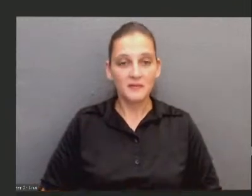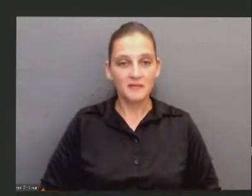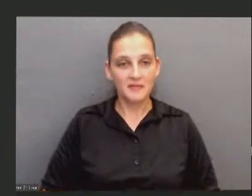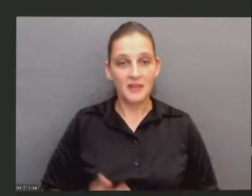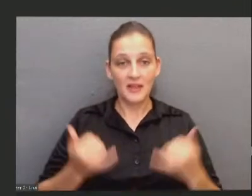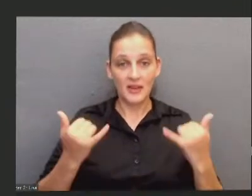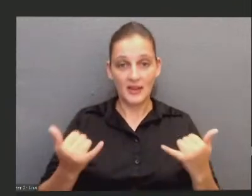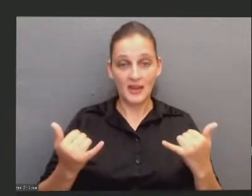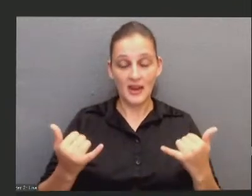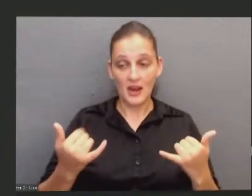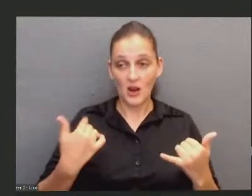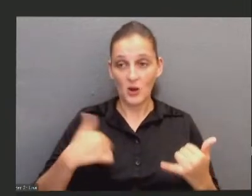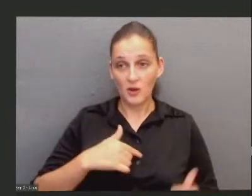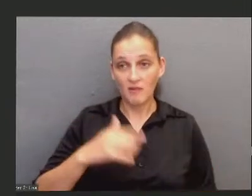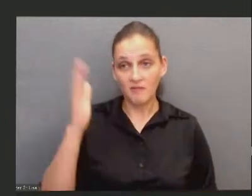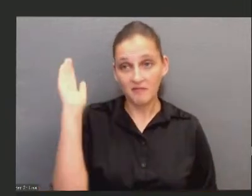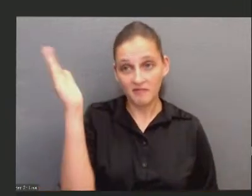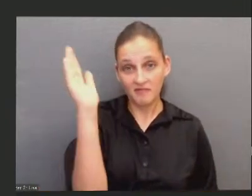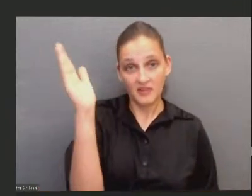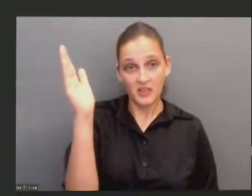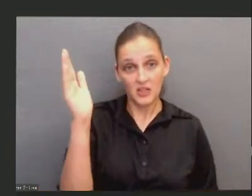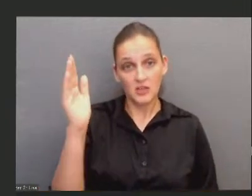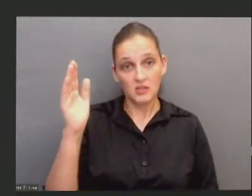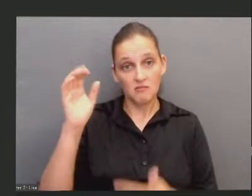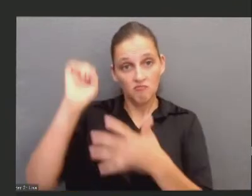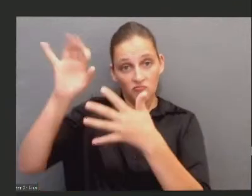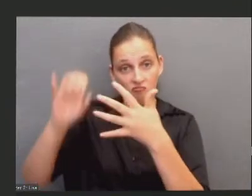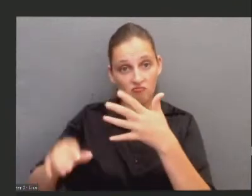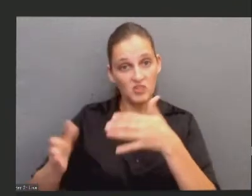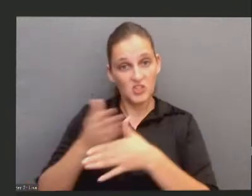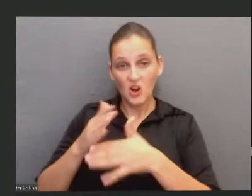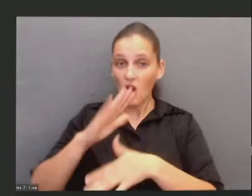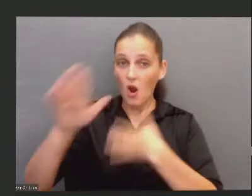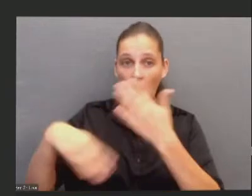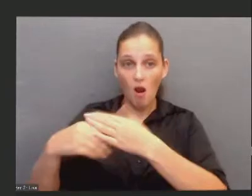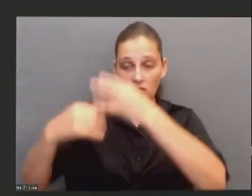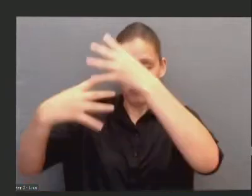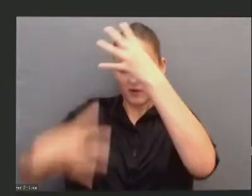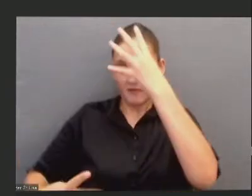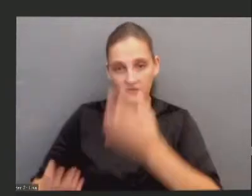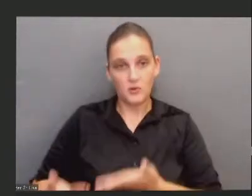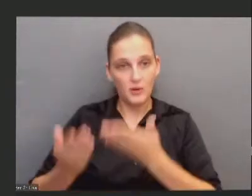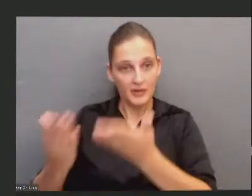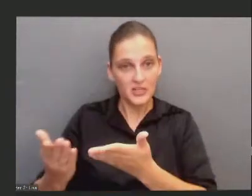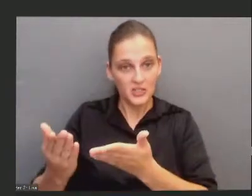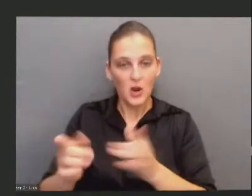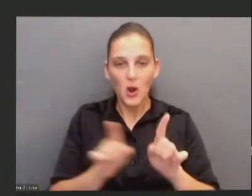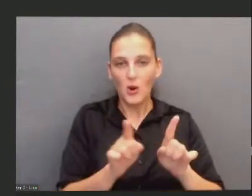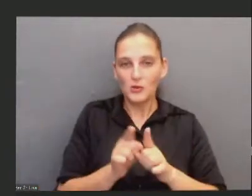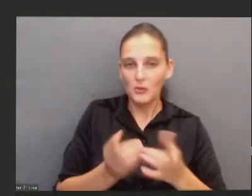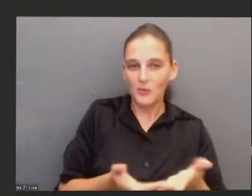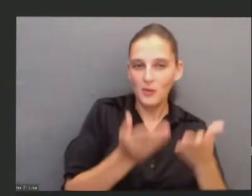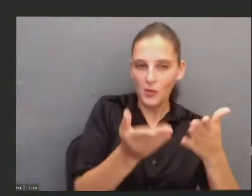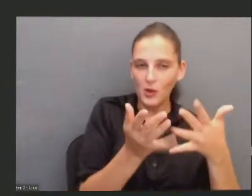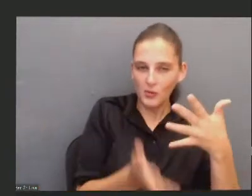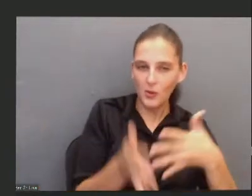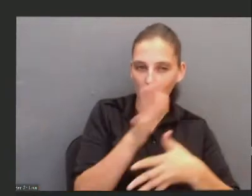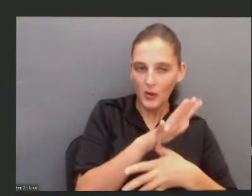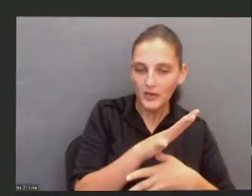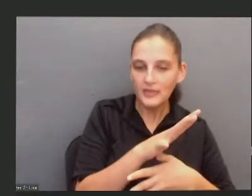presented and shared the full slate of recommendations for consideration, as well as proposed priorities and